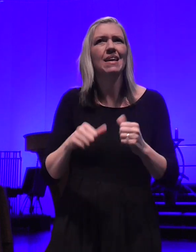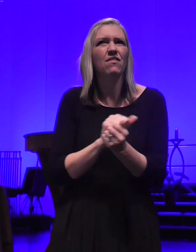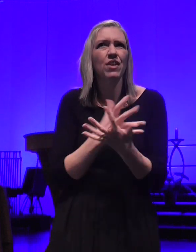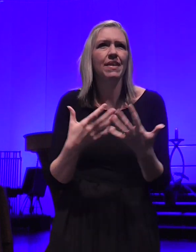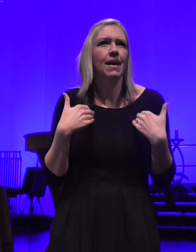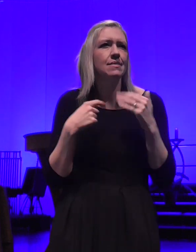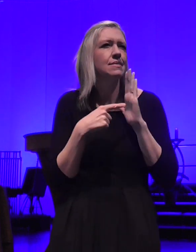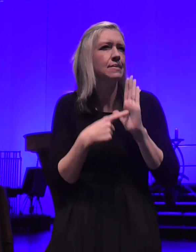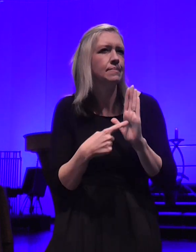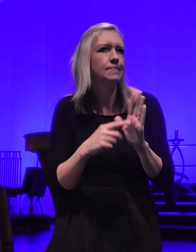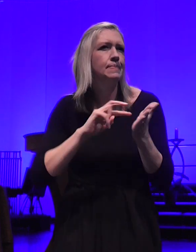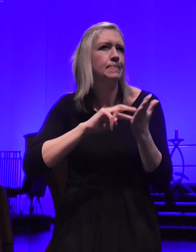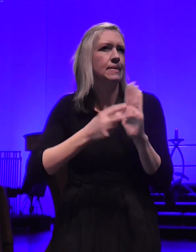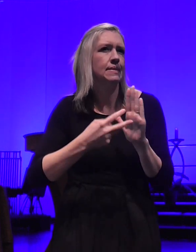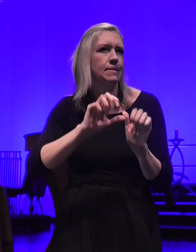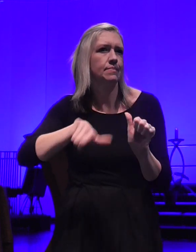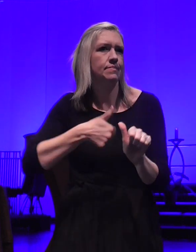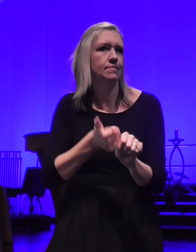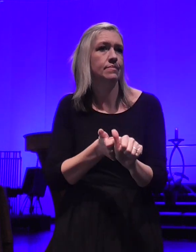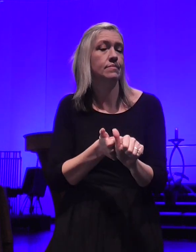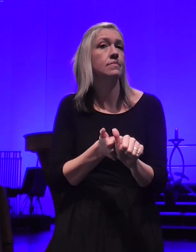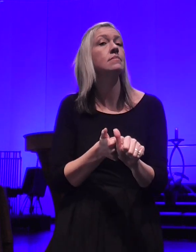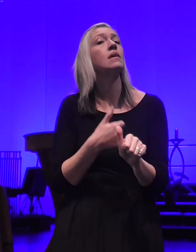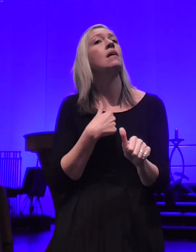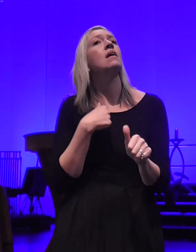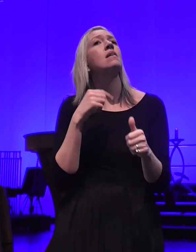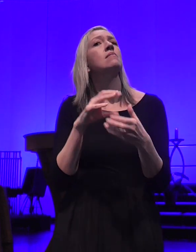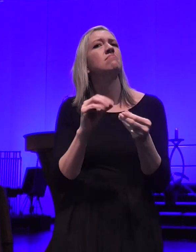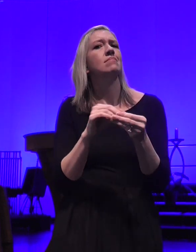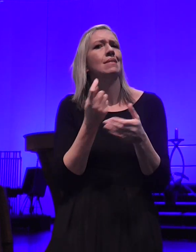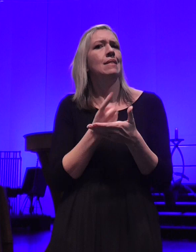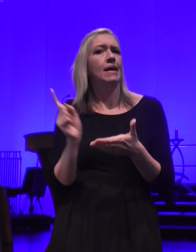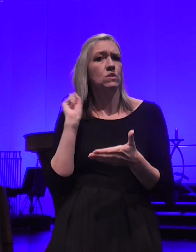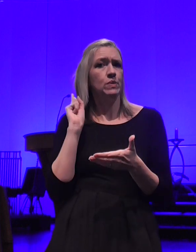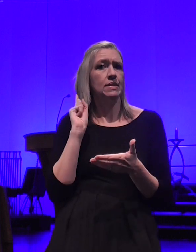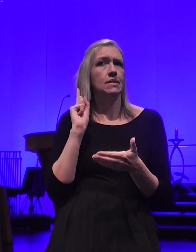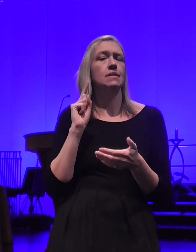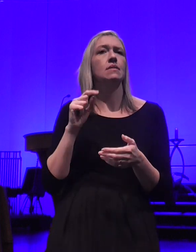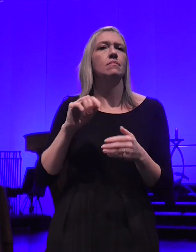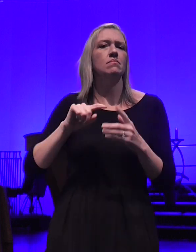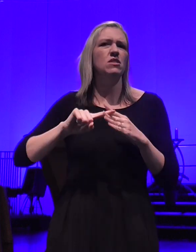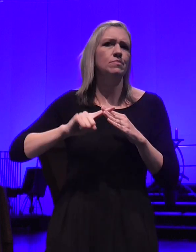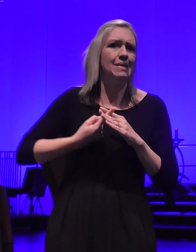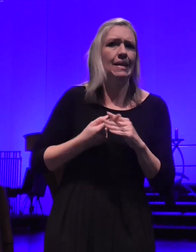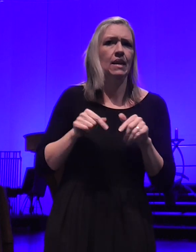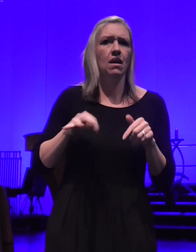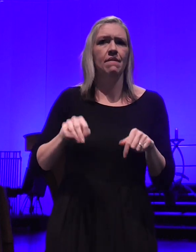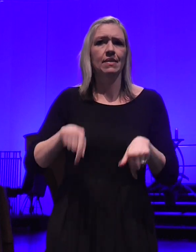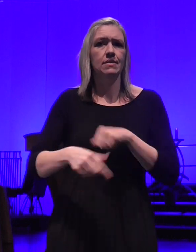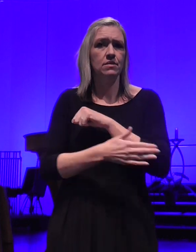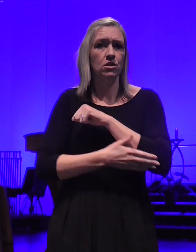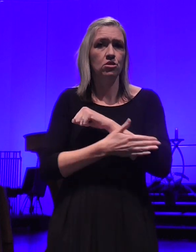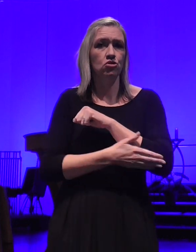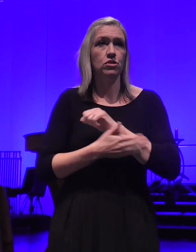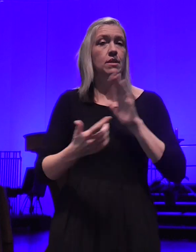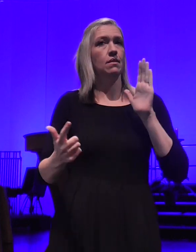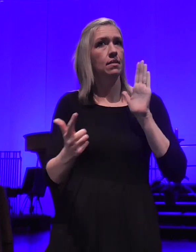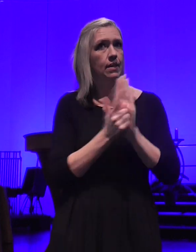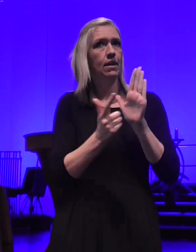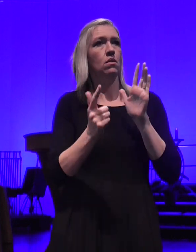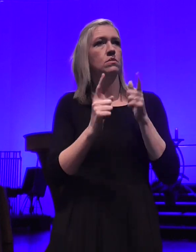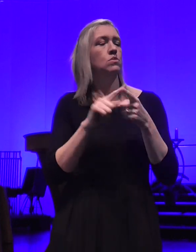I shared last week that actually in New England, in the early years of our country, it was illegal to practice